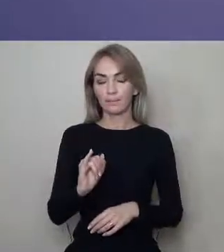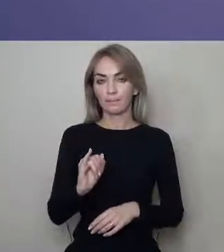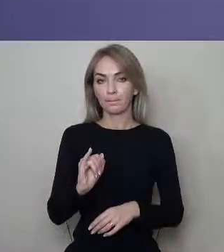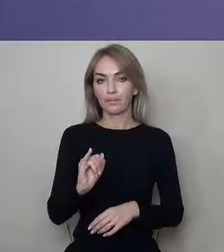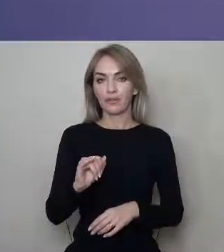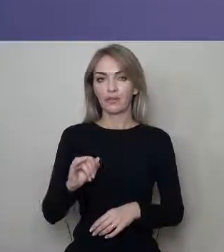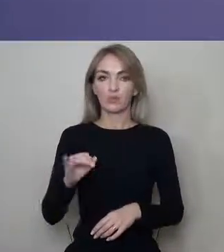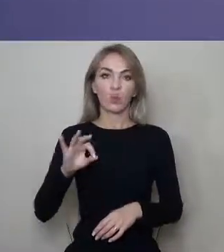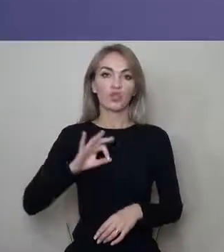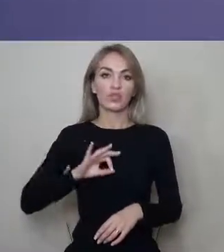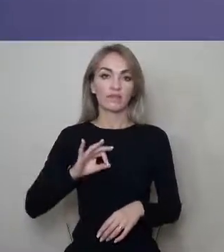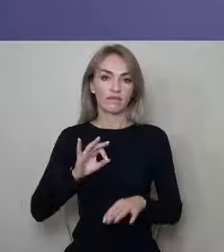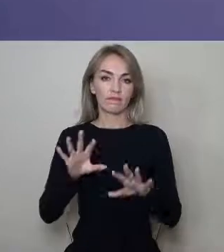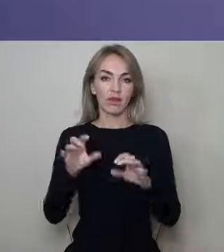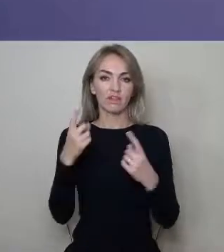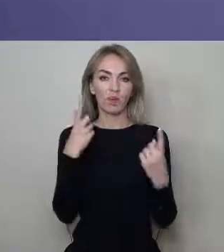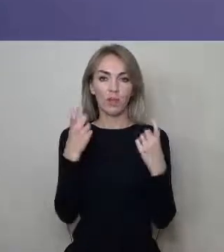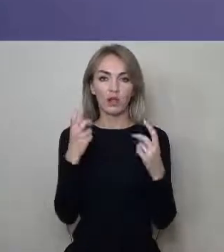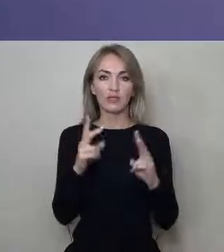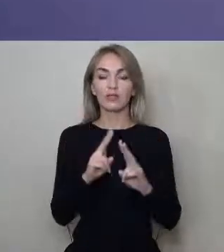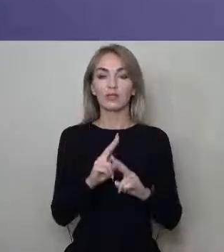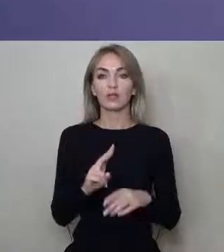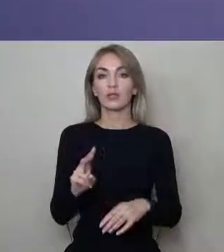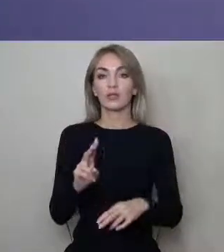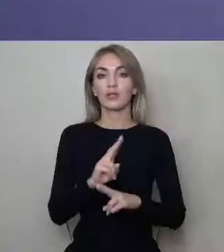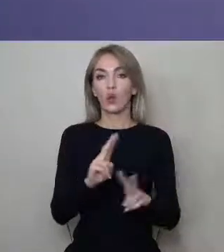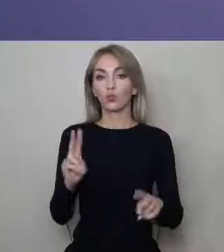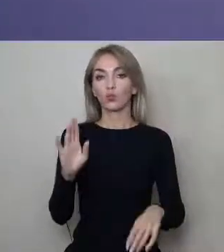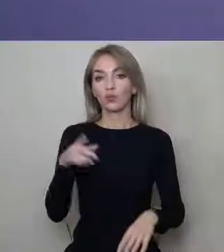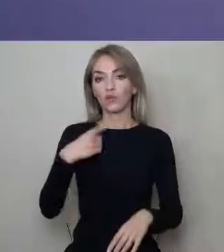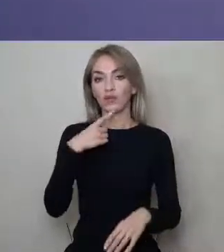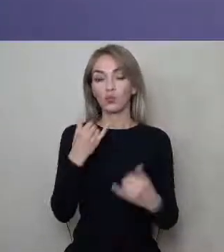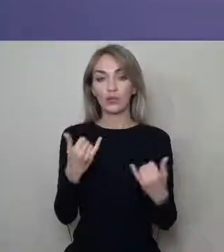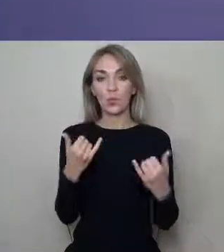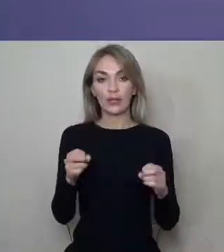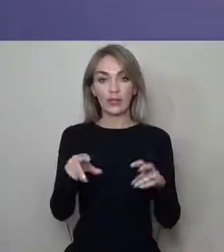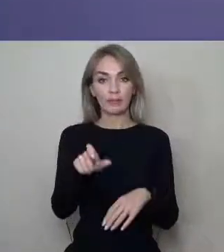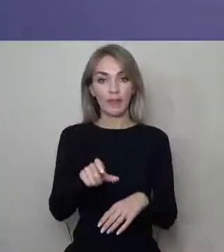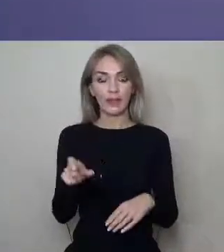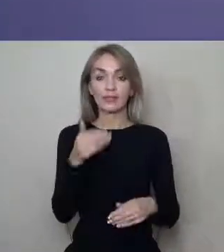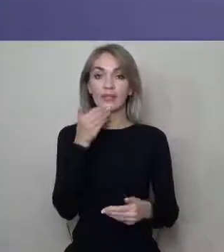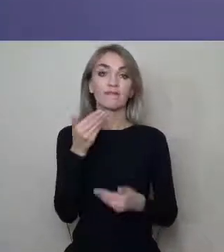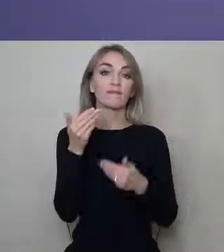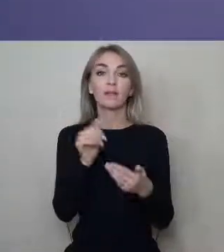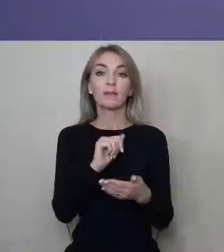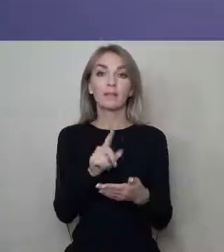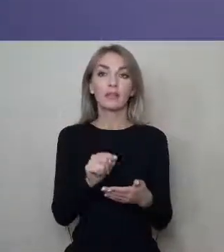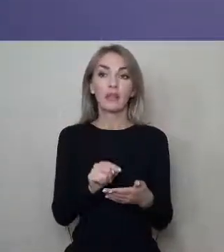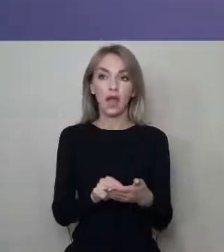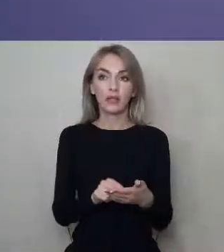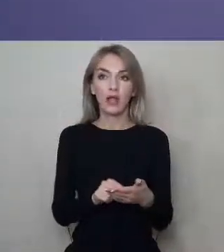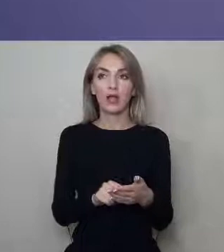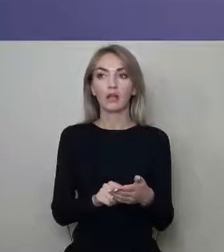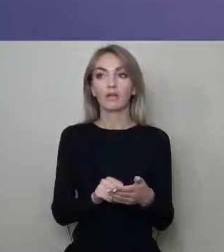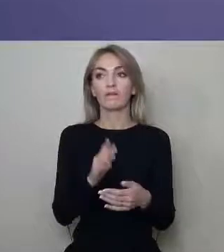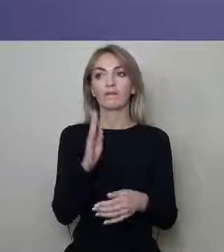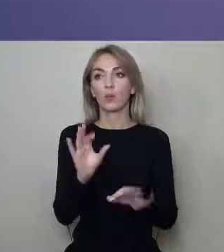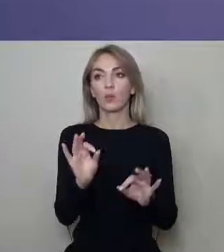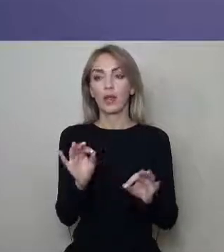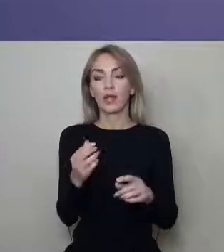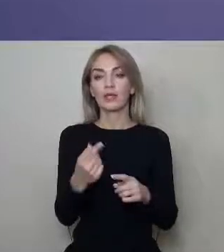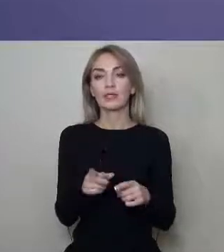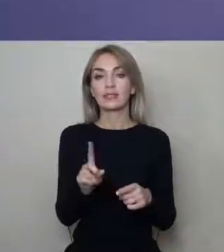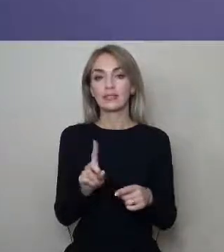own judgments and comments that the speakers, experts are going to express today, feel free